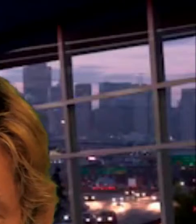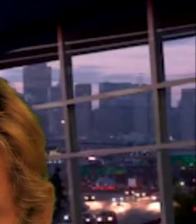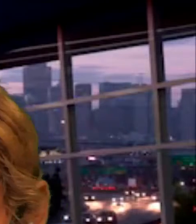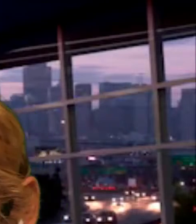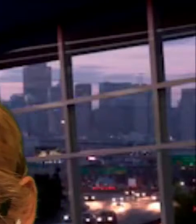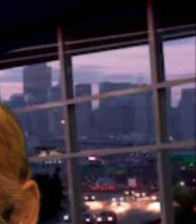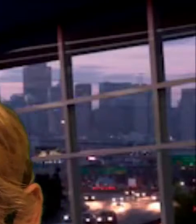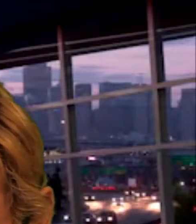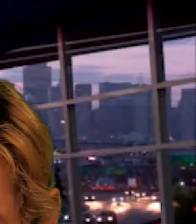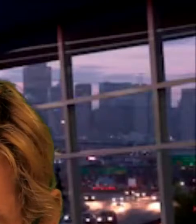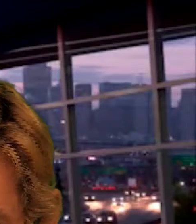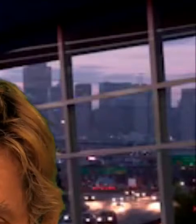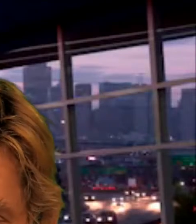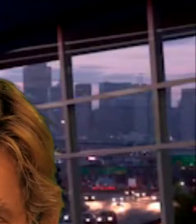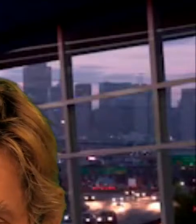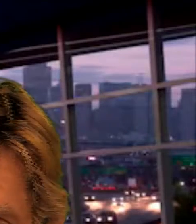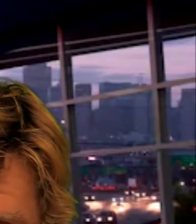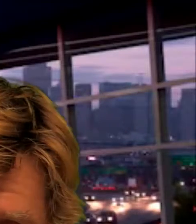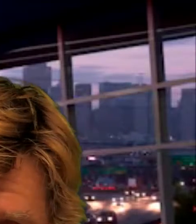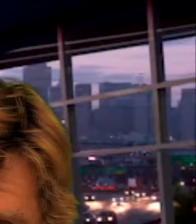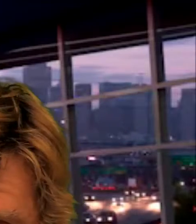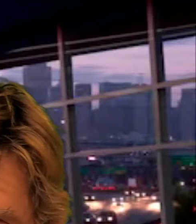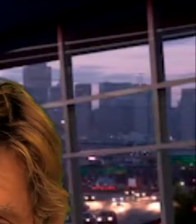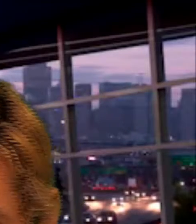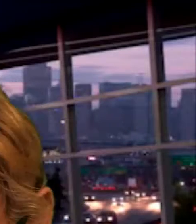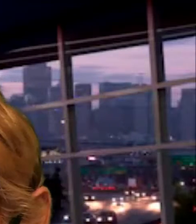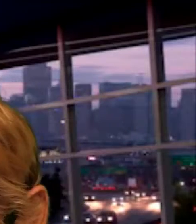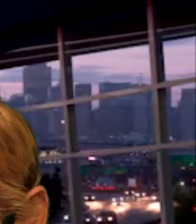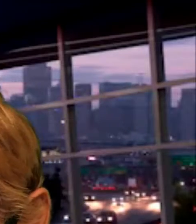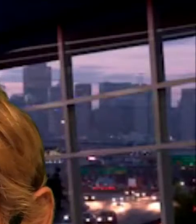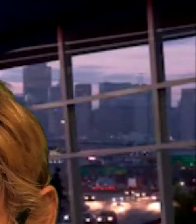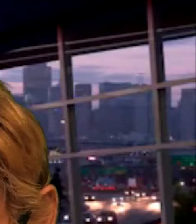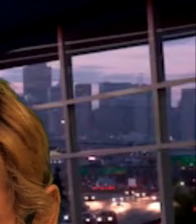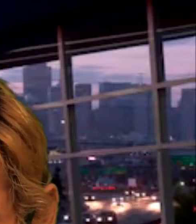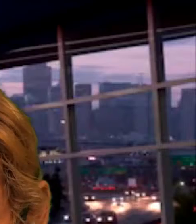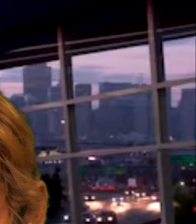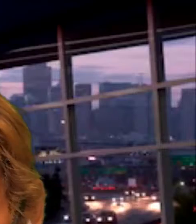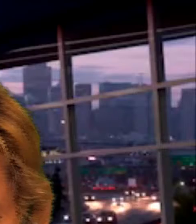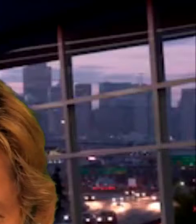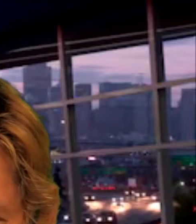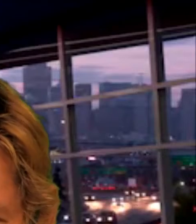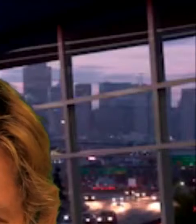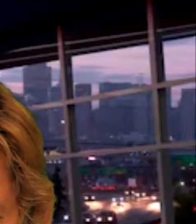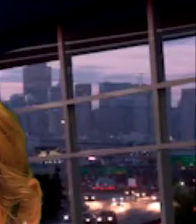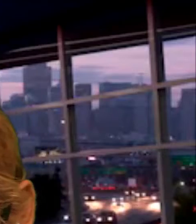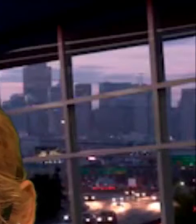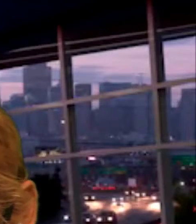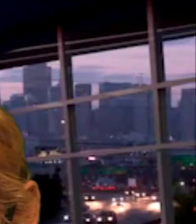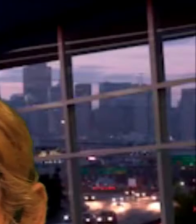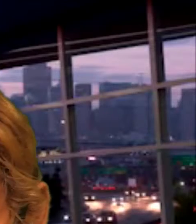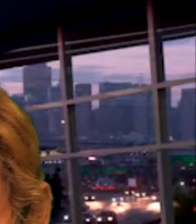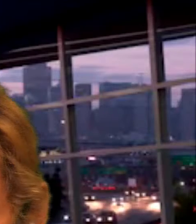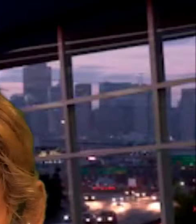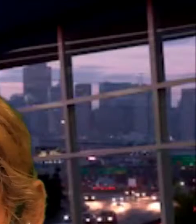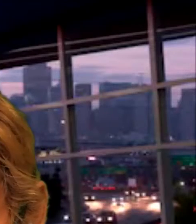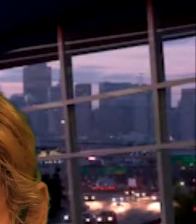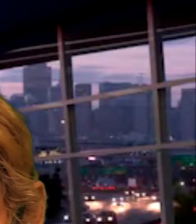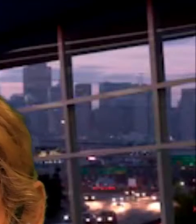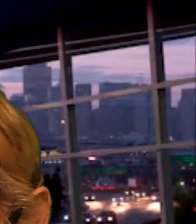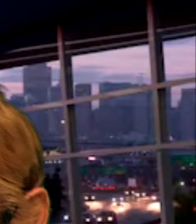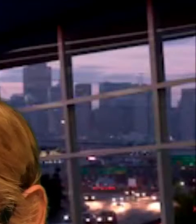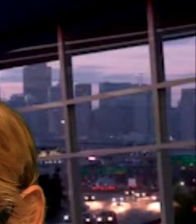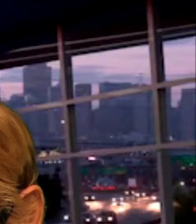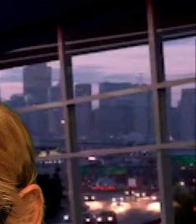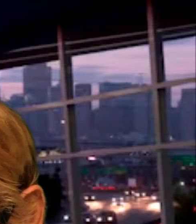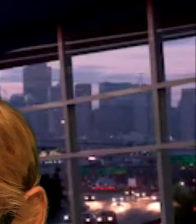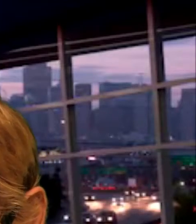goalposts keep getting moved every day anyway. So once you meet something or that, it's just like this. Well, it was crisis. The numbers are still crisis.